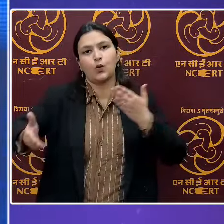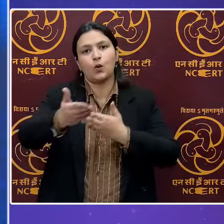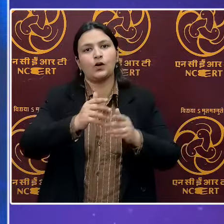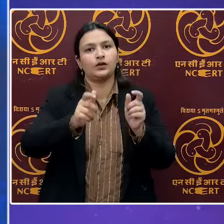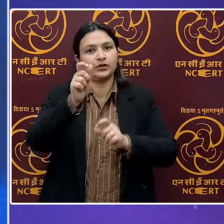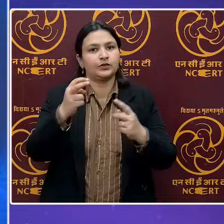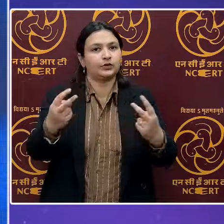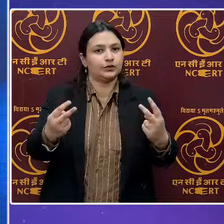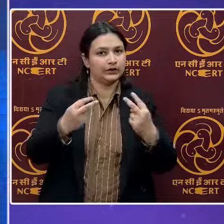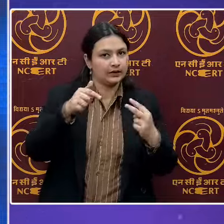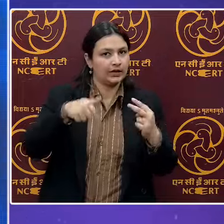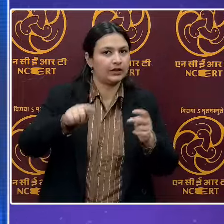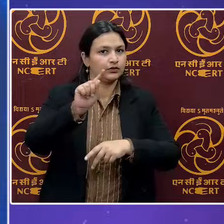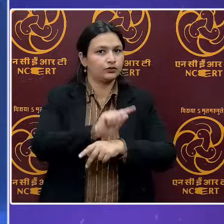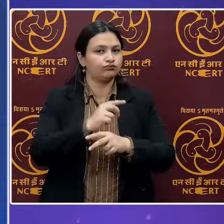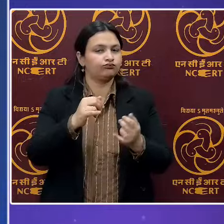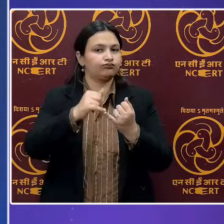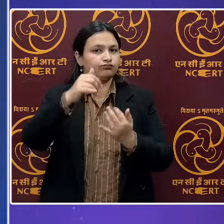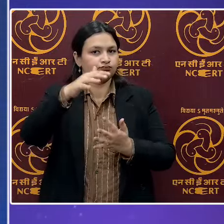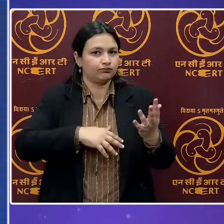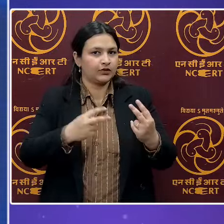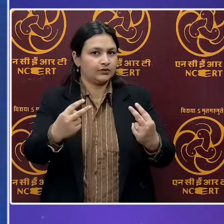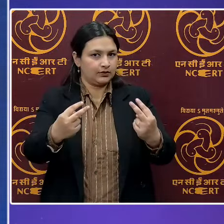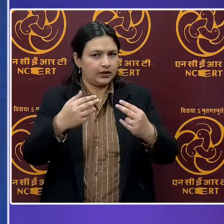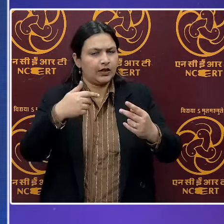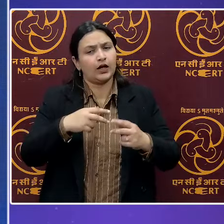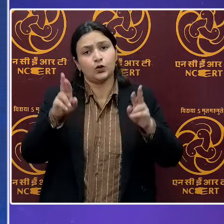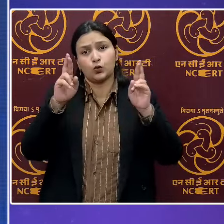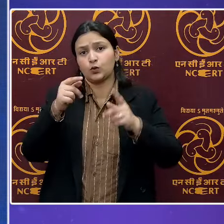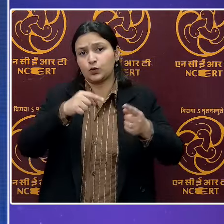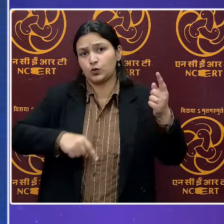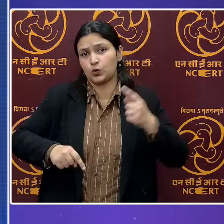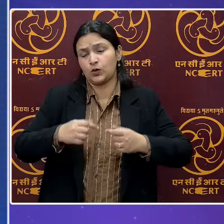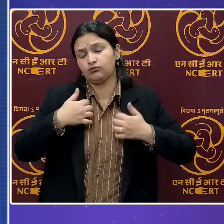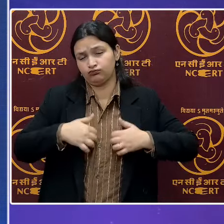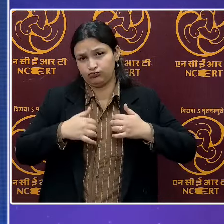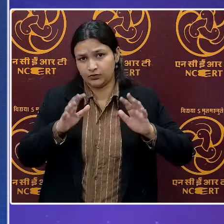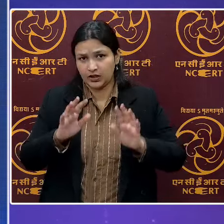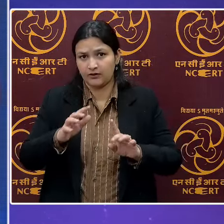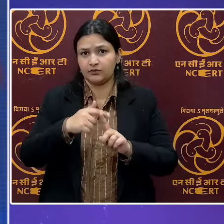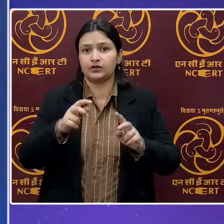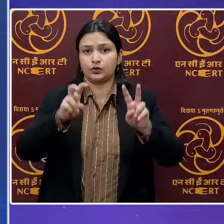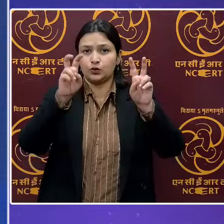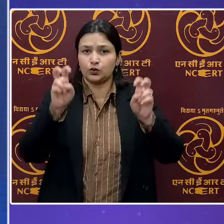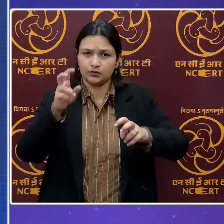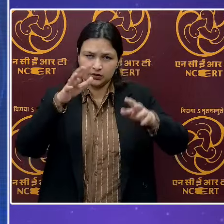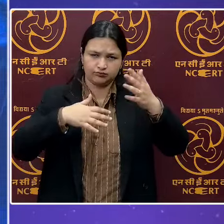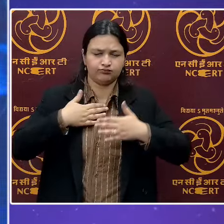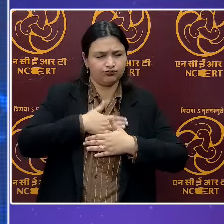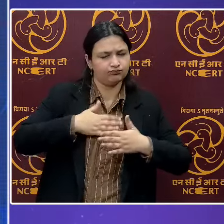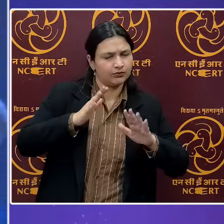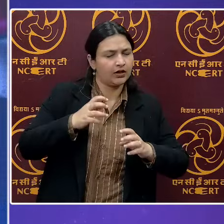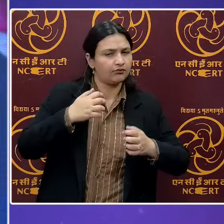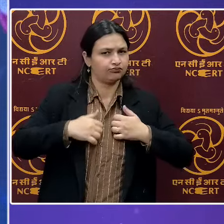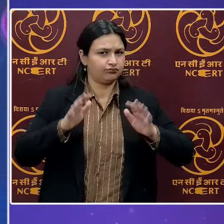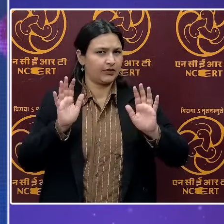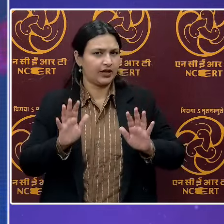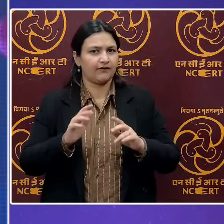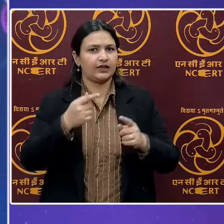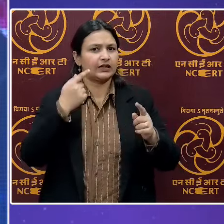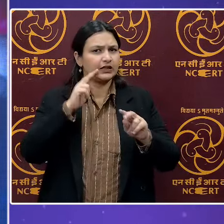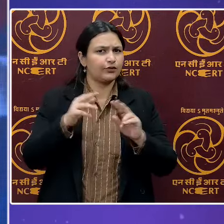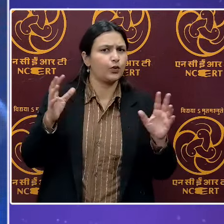for being with us today. I really hope that you enjoyed this program and you enjoyed the topic. So if in case you have missed watching it, you